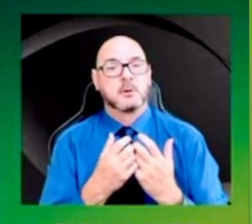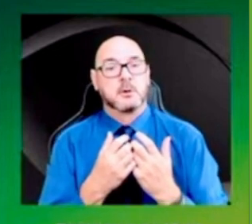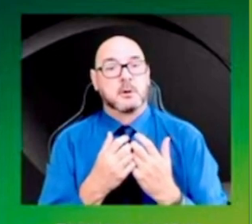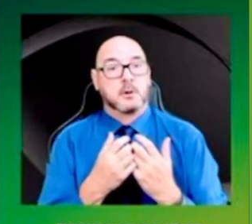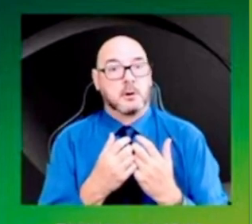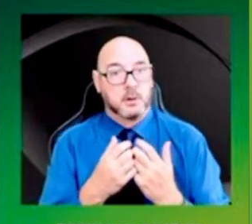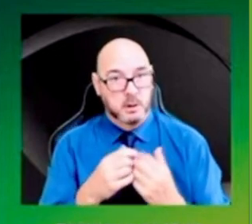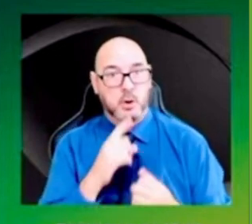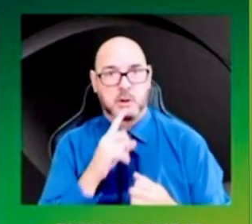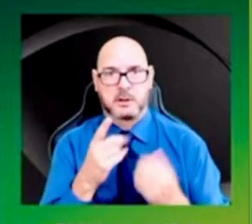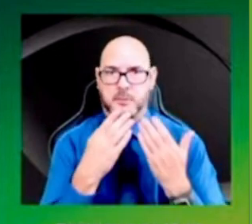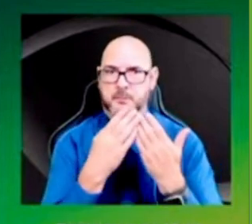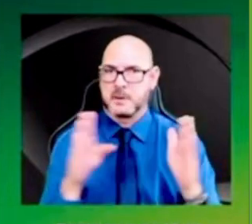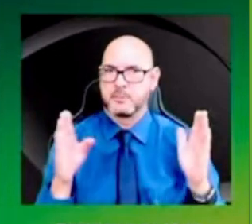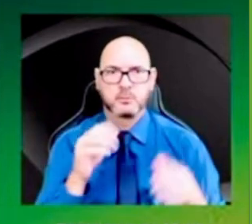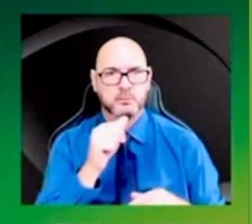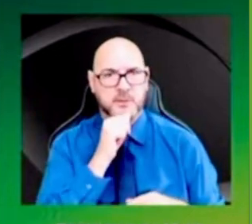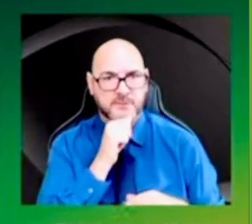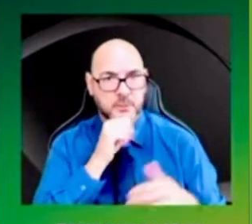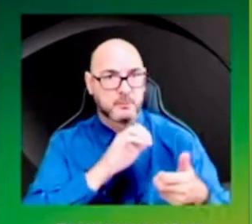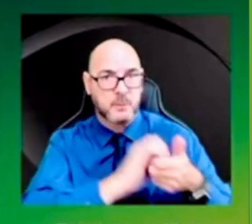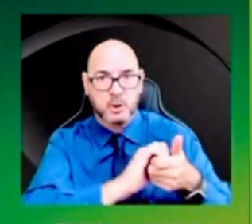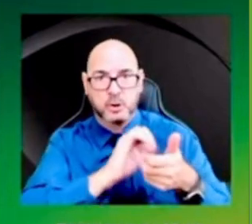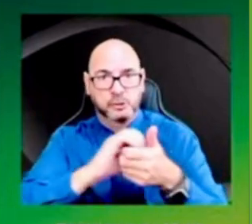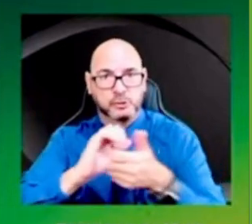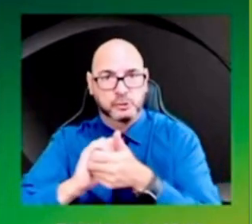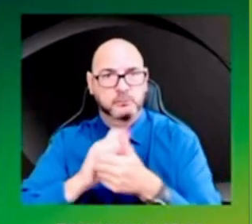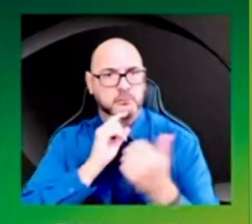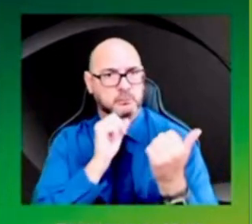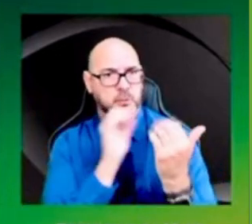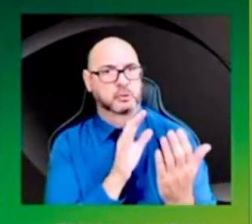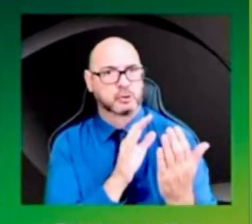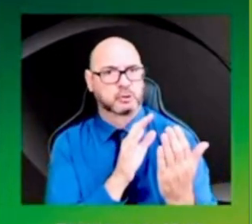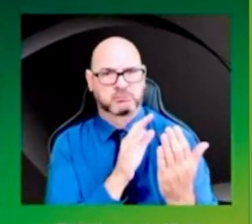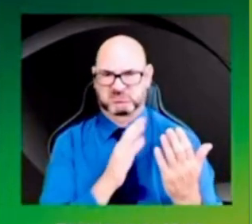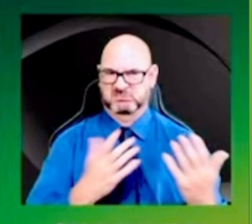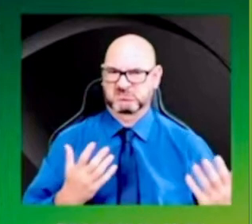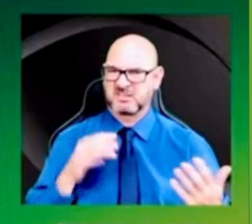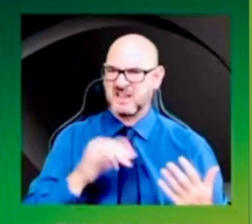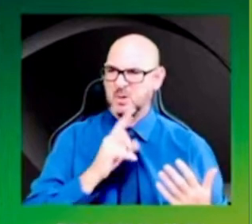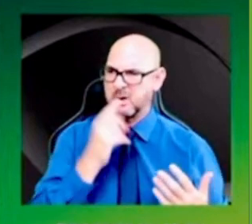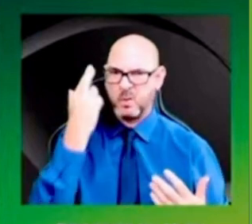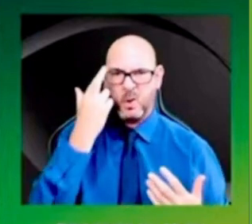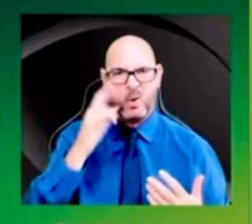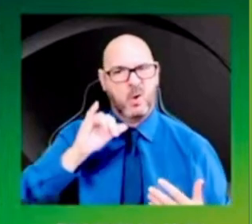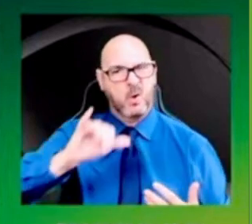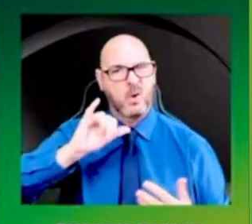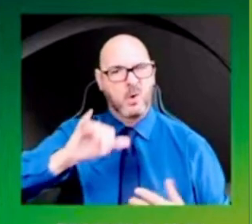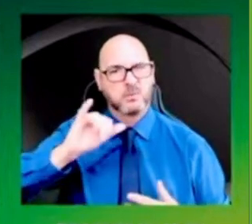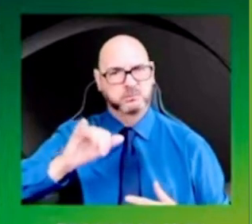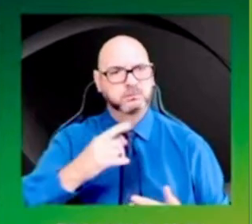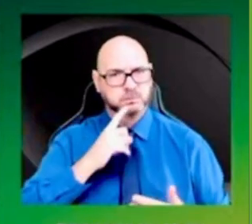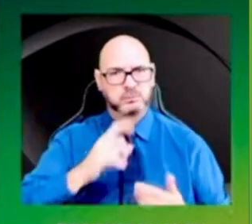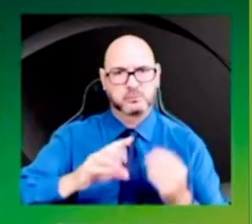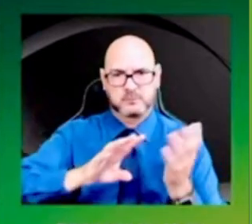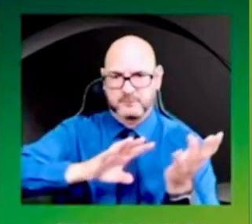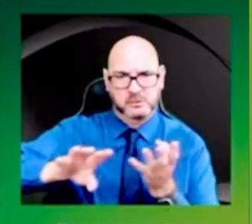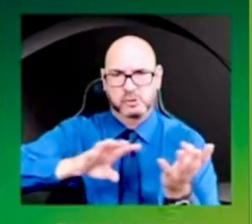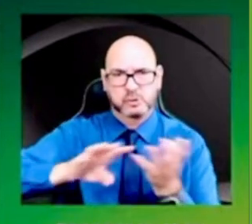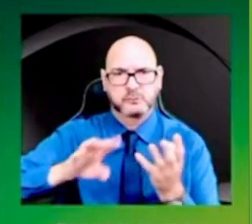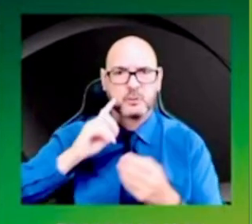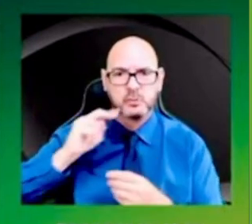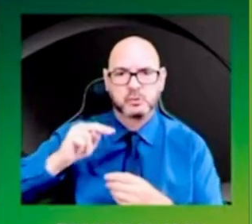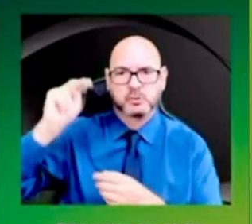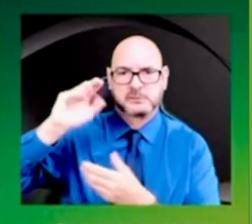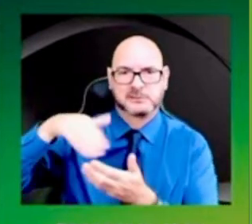root causes of irregular migration from Northern Central America to the United States. This initiative, with many of the